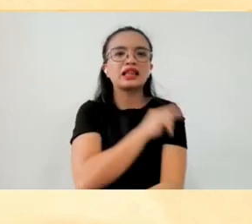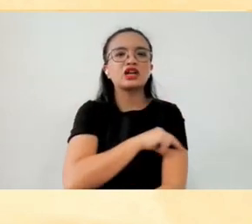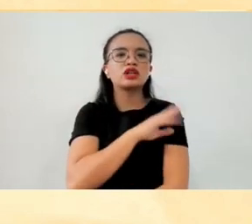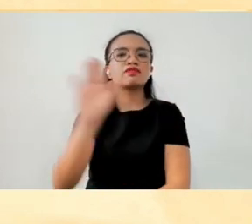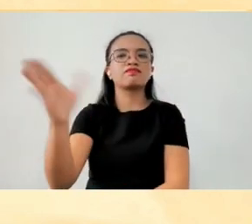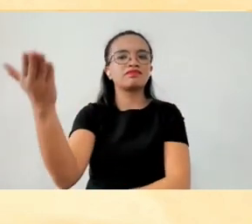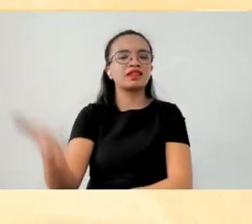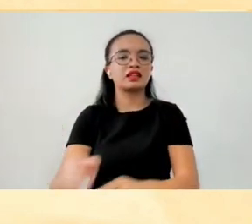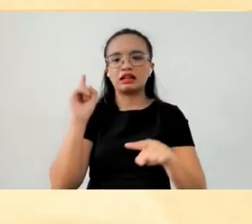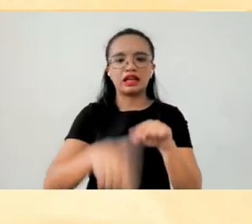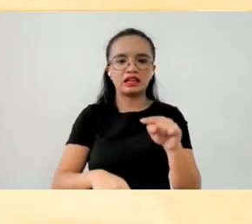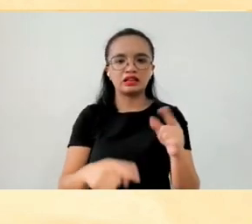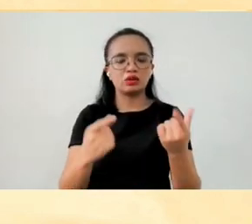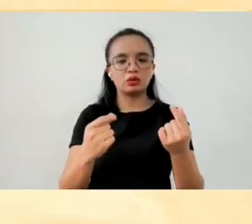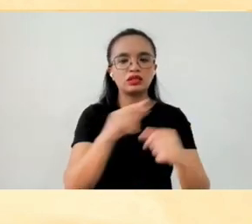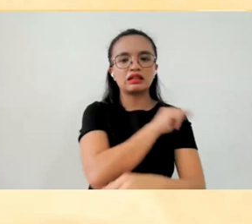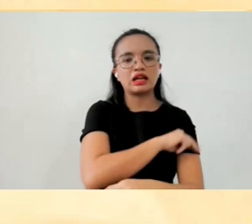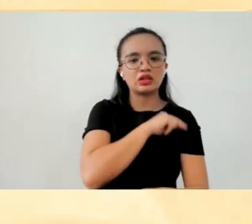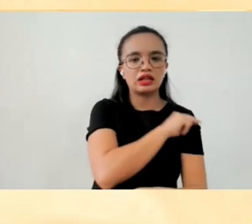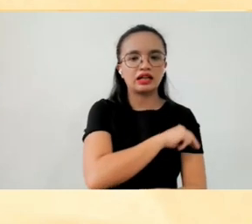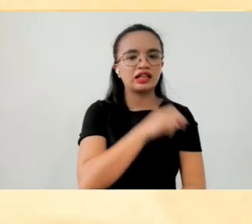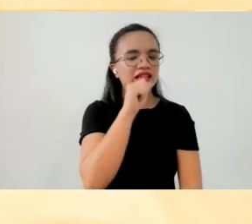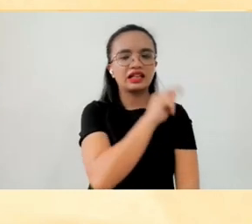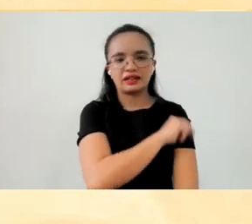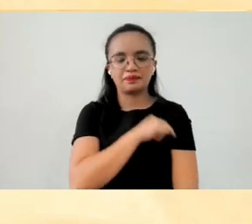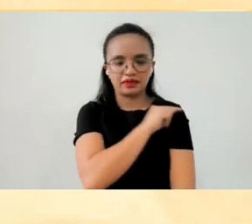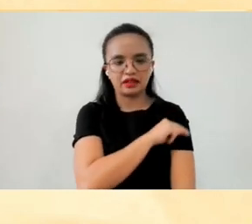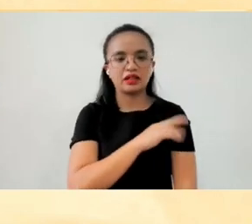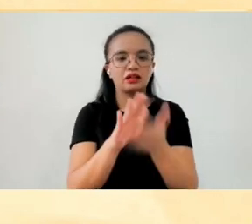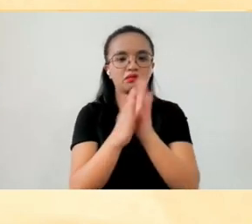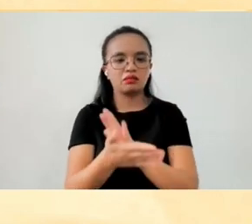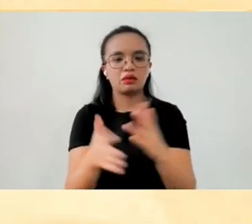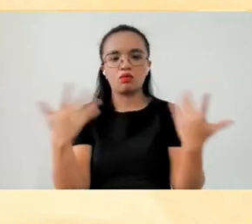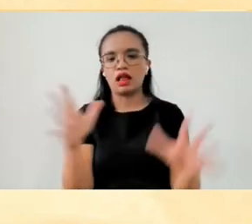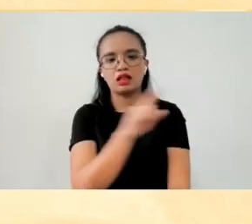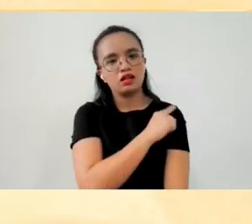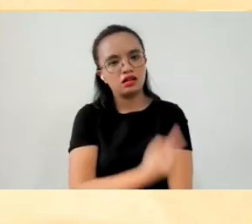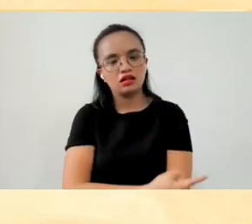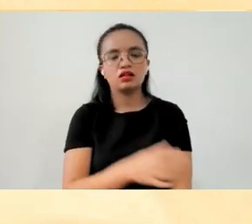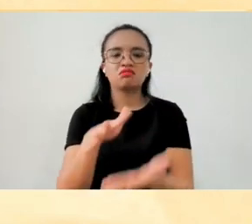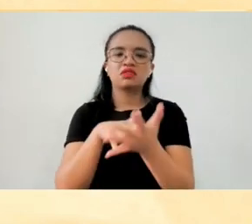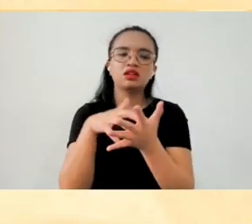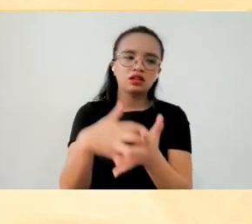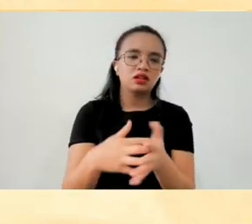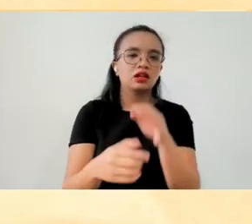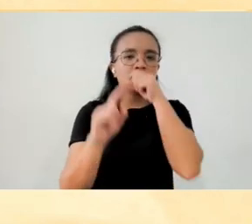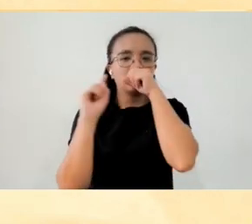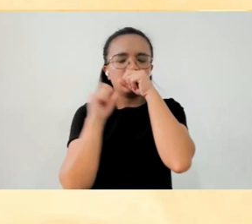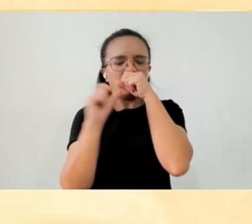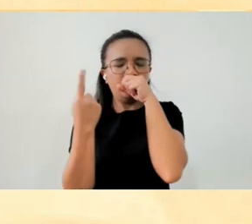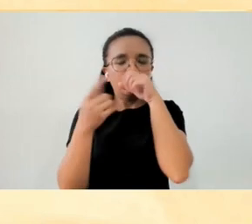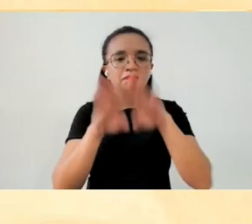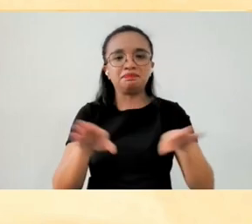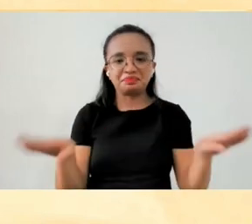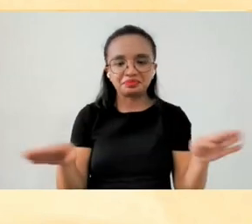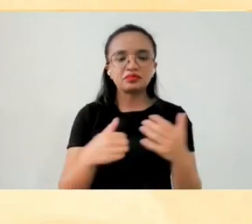cannot do the natural way. It's not natural anymore. They become powerless. We become powerless, not just children, but all people who